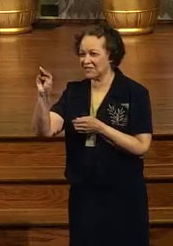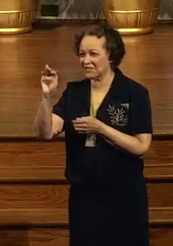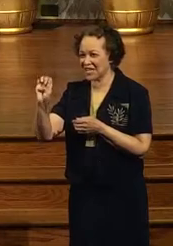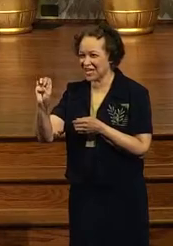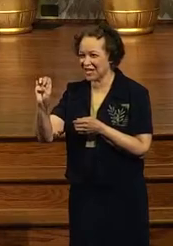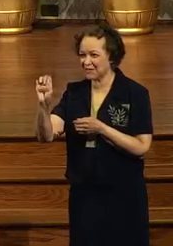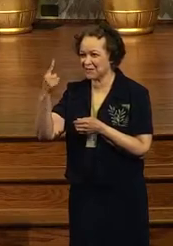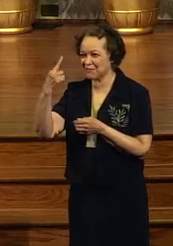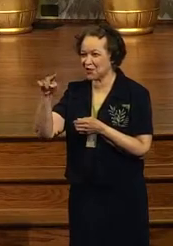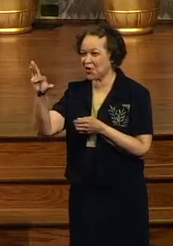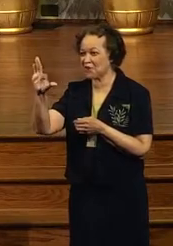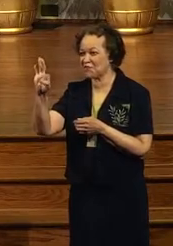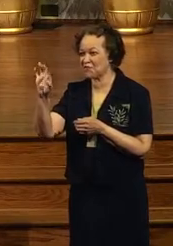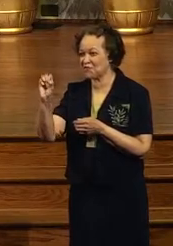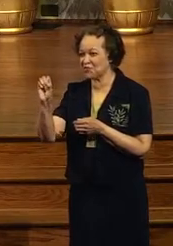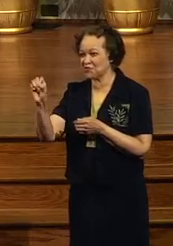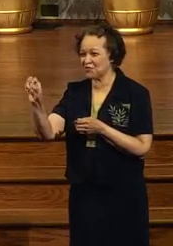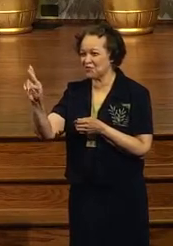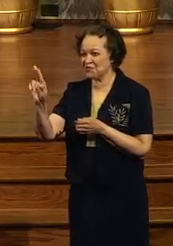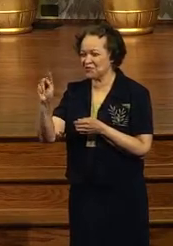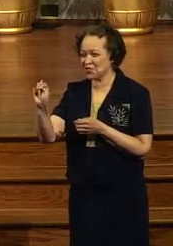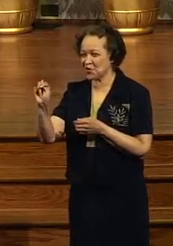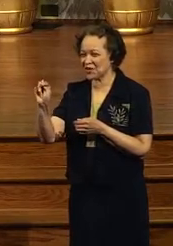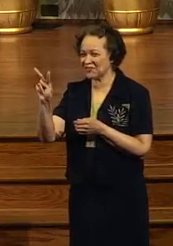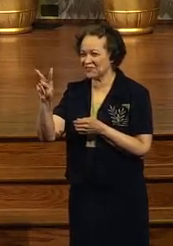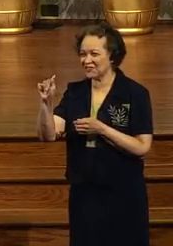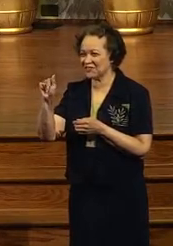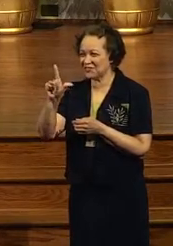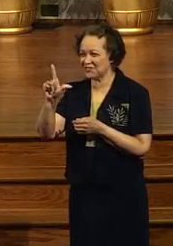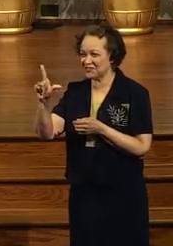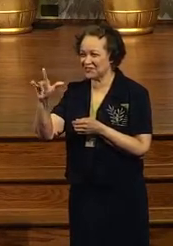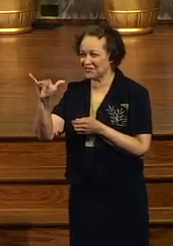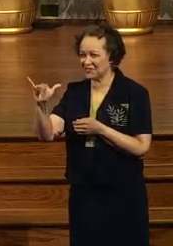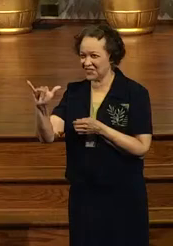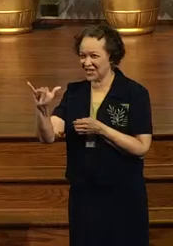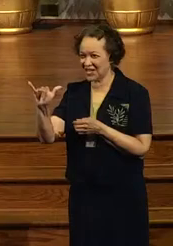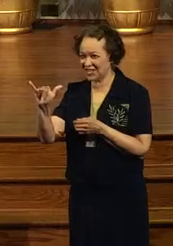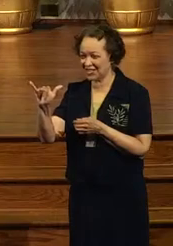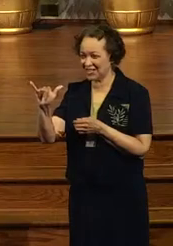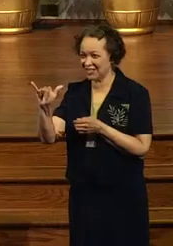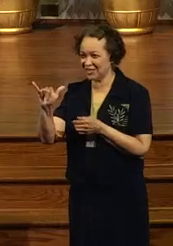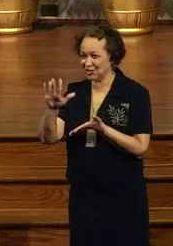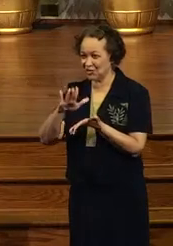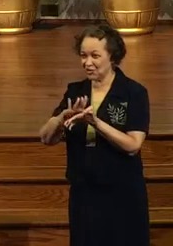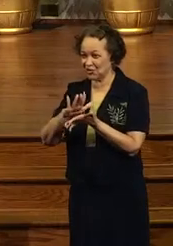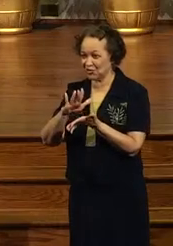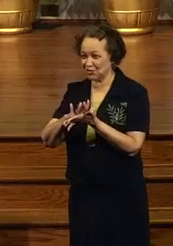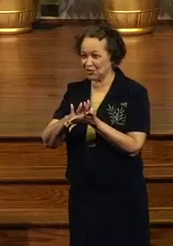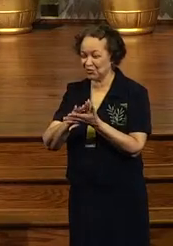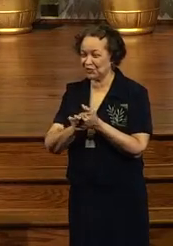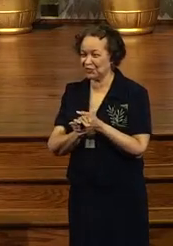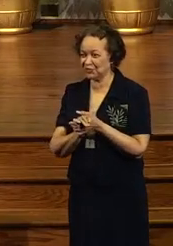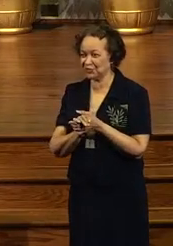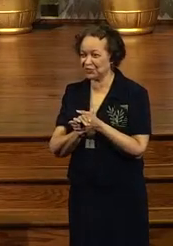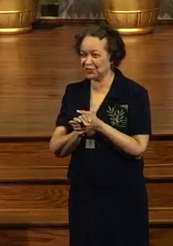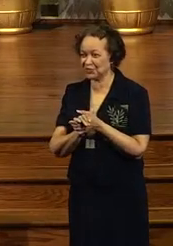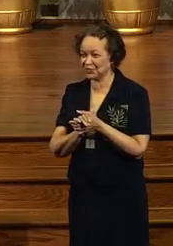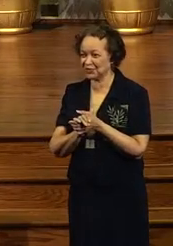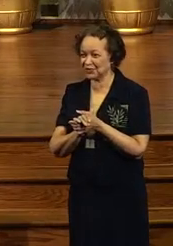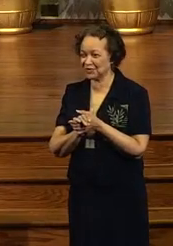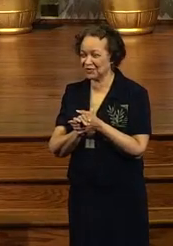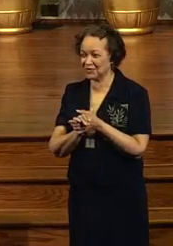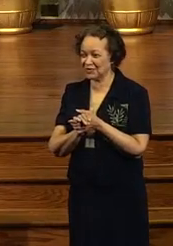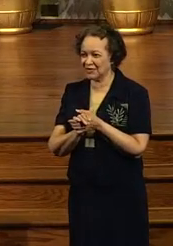Amen. What a quite an achievement. Amen. They recognize his work in the community and for the promotion